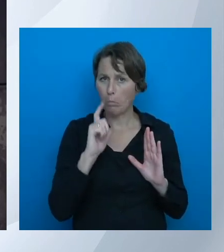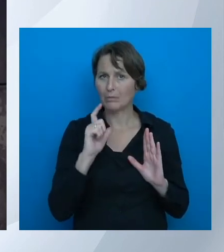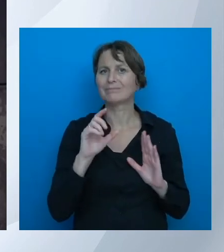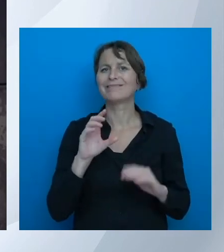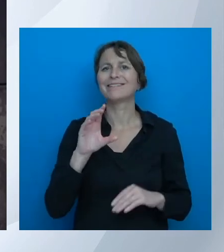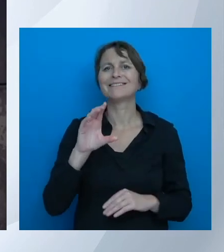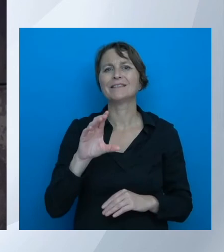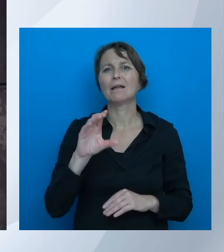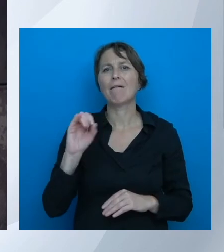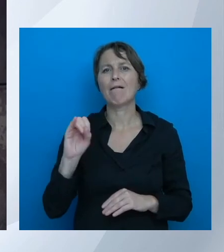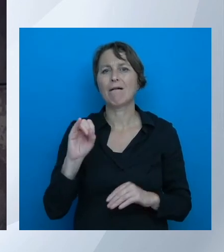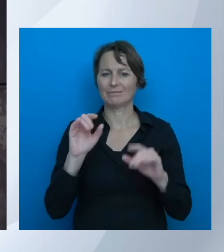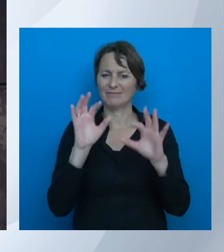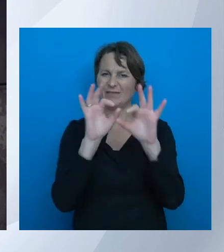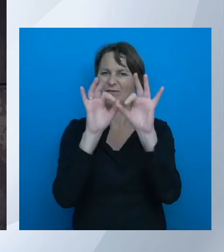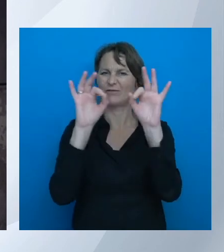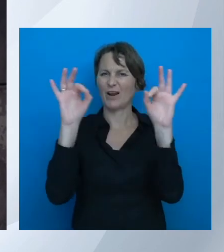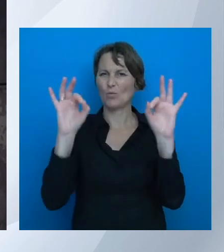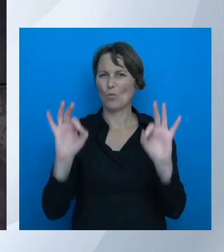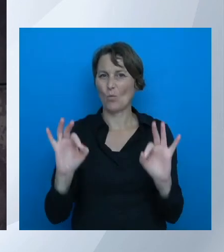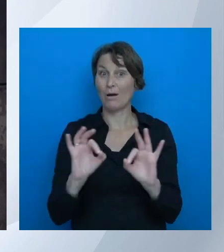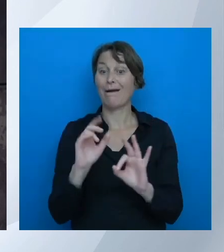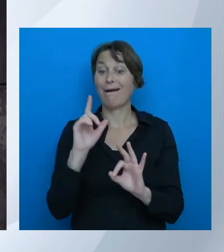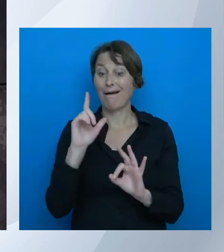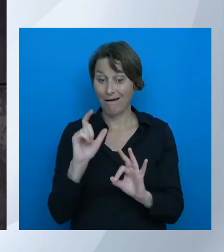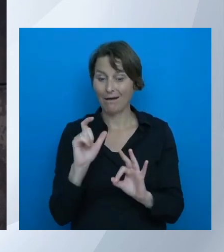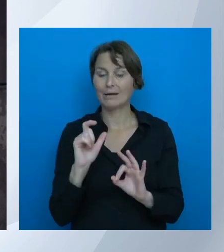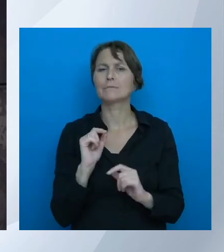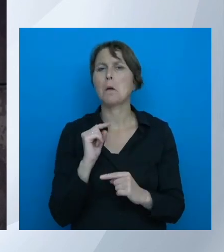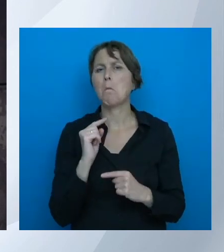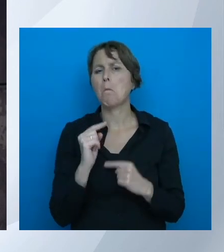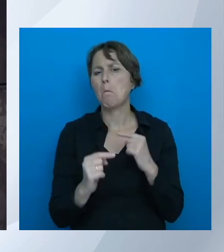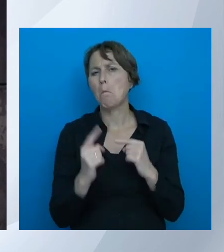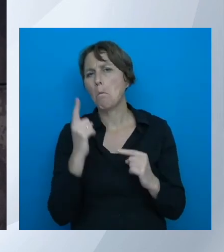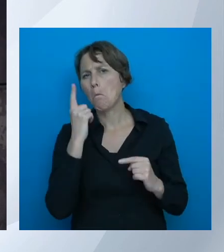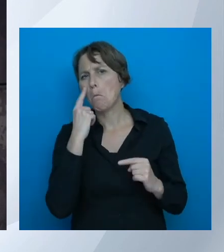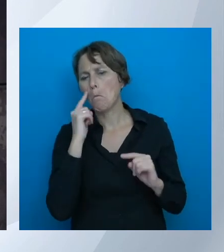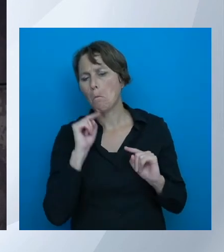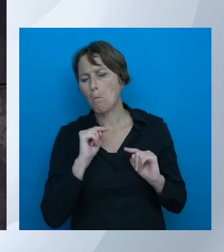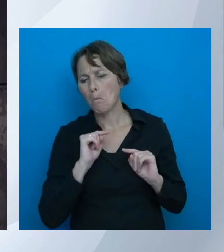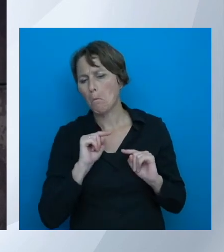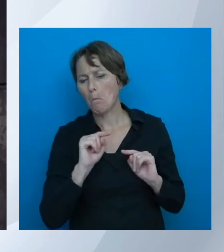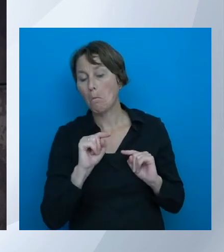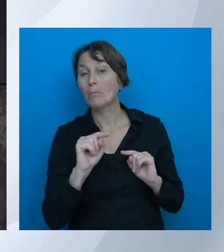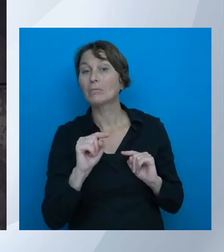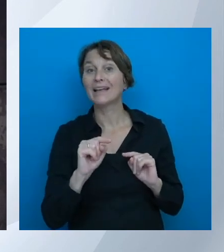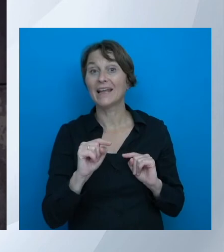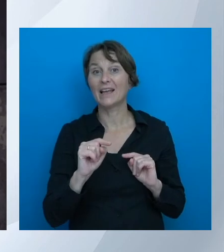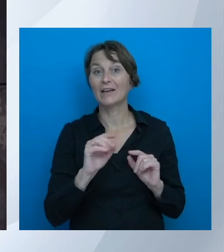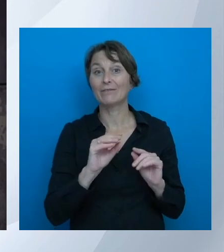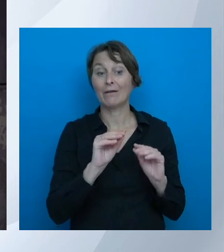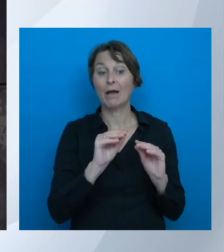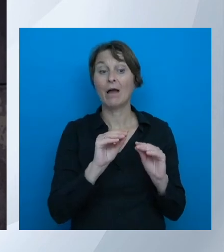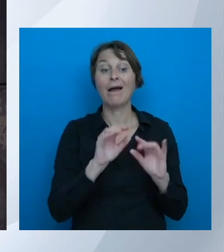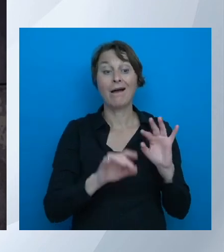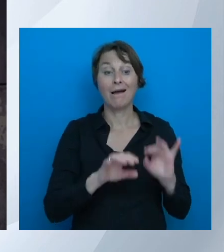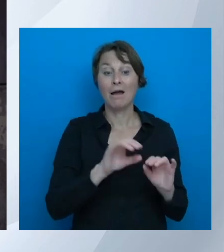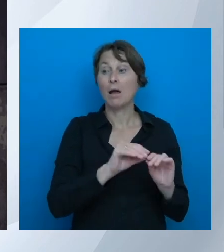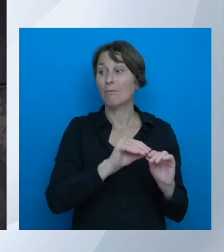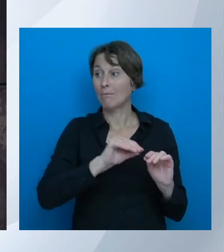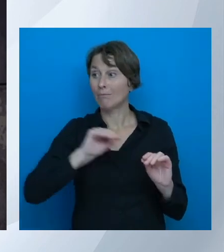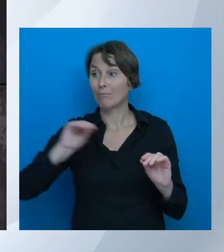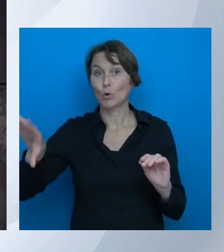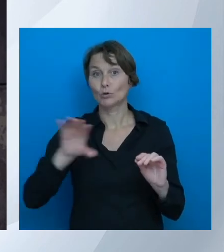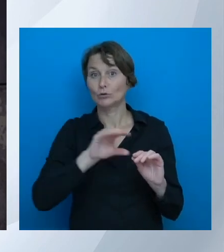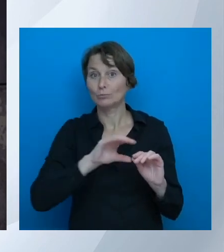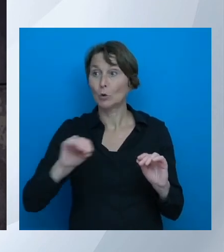Yeah. Just start there and see if the things that you push are somewhat okay.